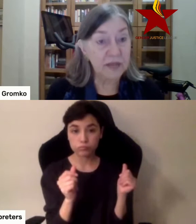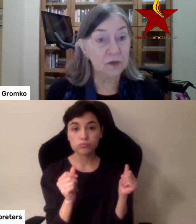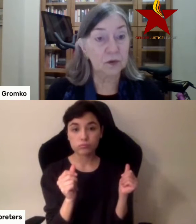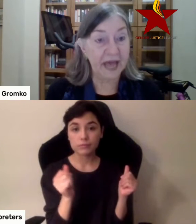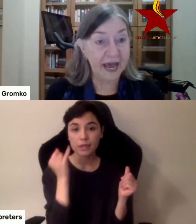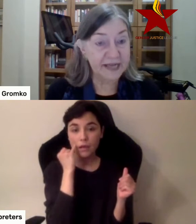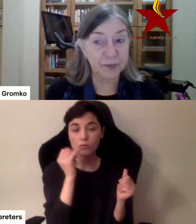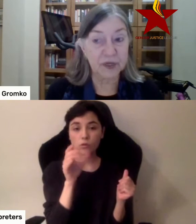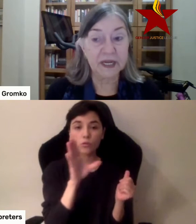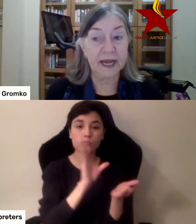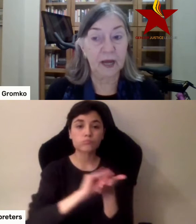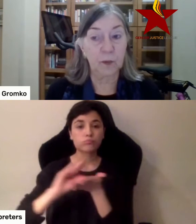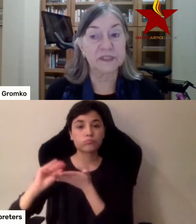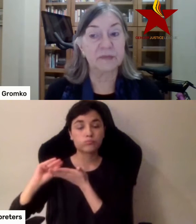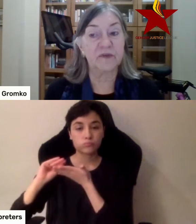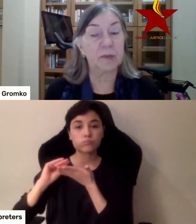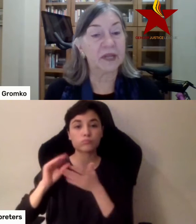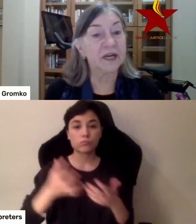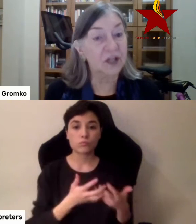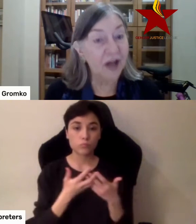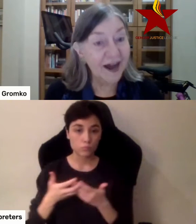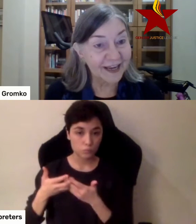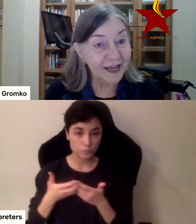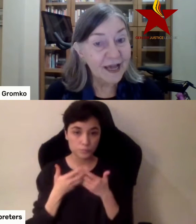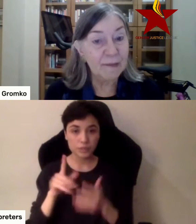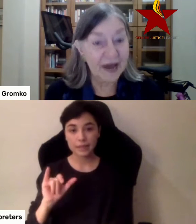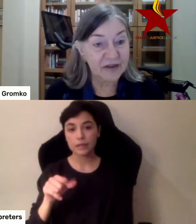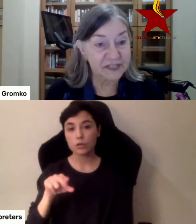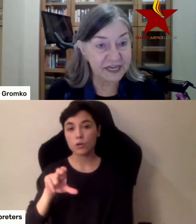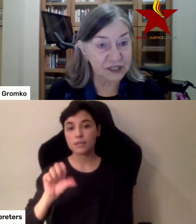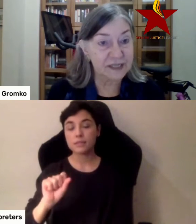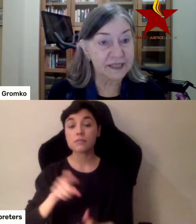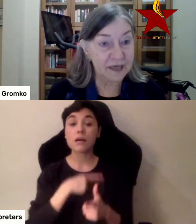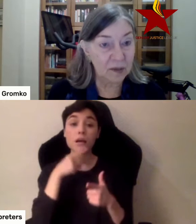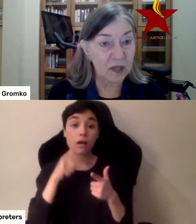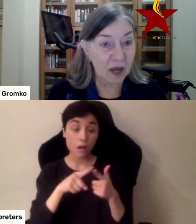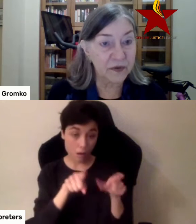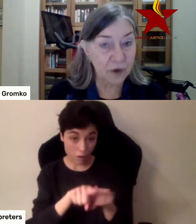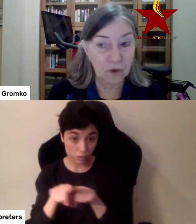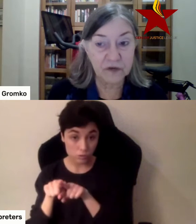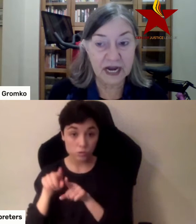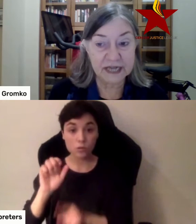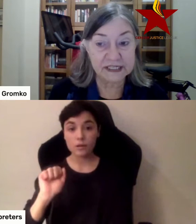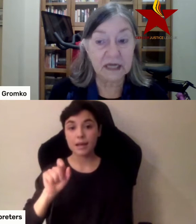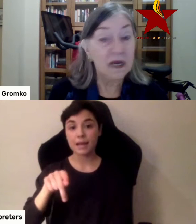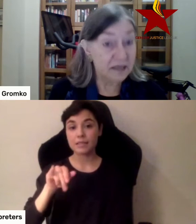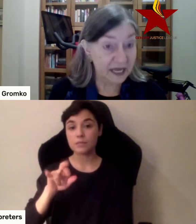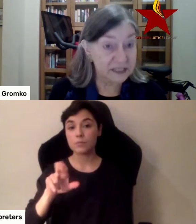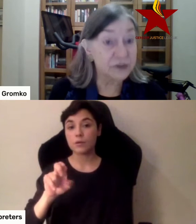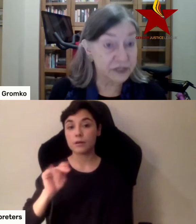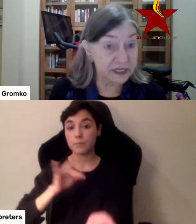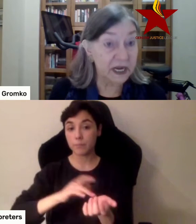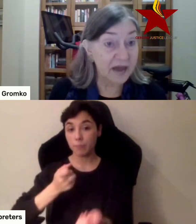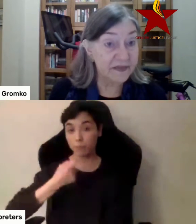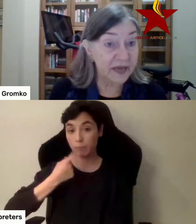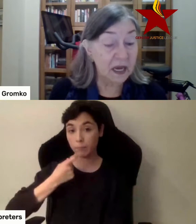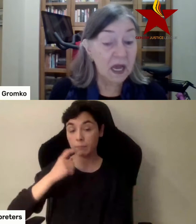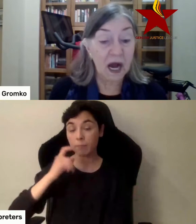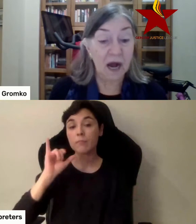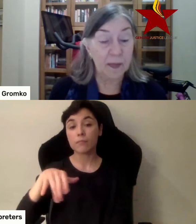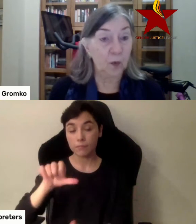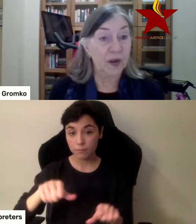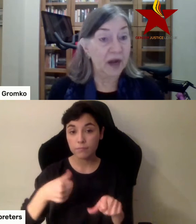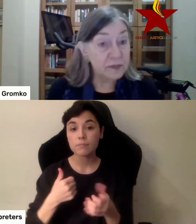just regular old aspirin, can help with some of the blood clotting manifestations that come along with COVID-19. That's interesting, I